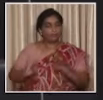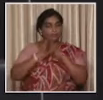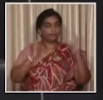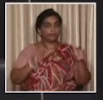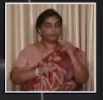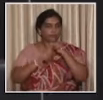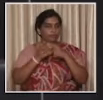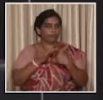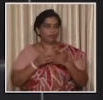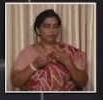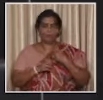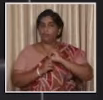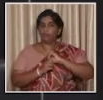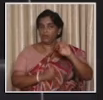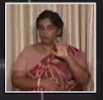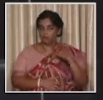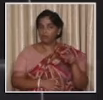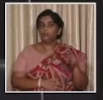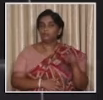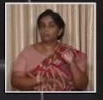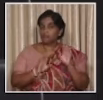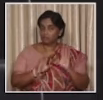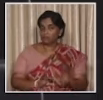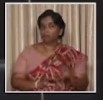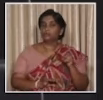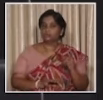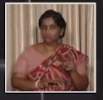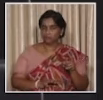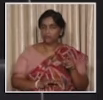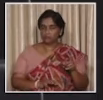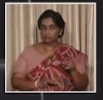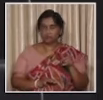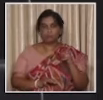are used, but the bags, see, they have already expired.